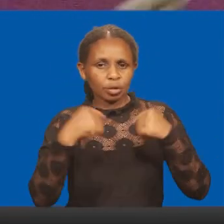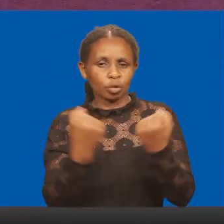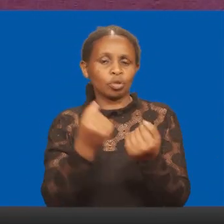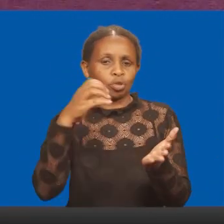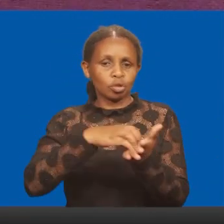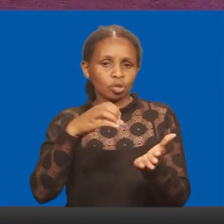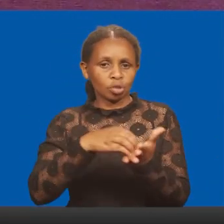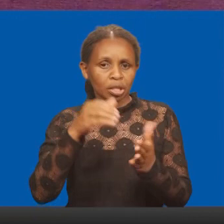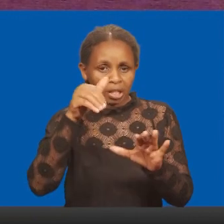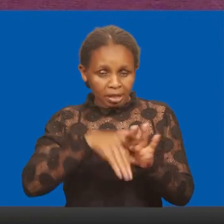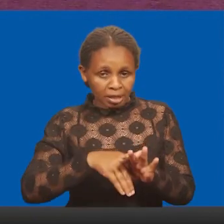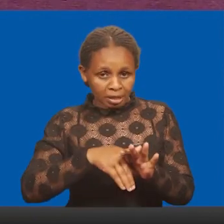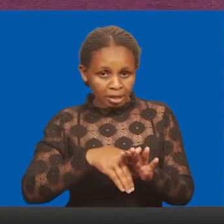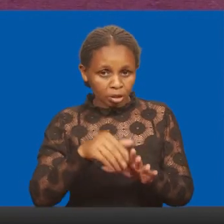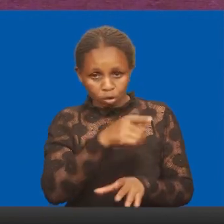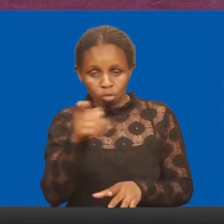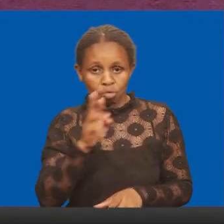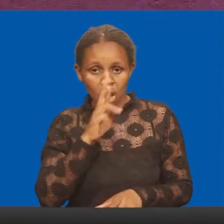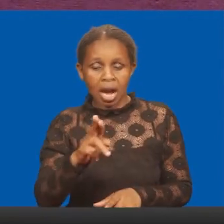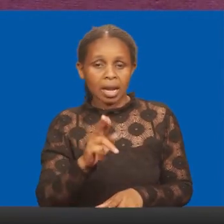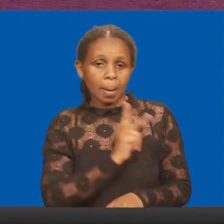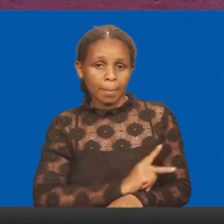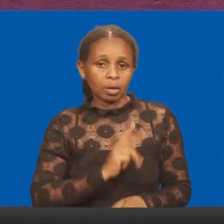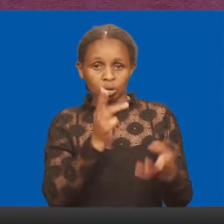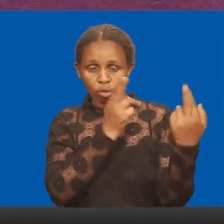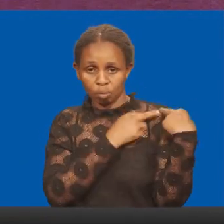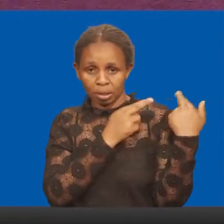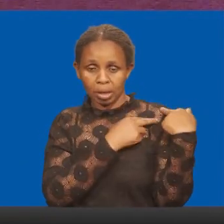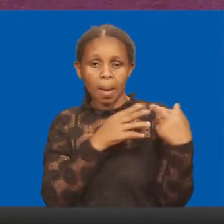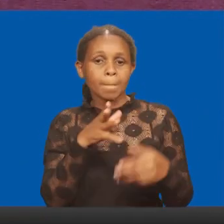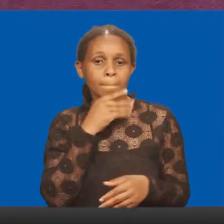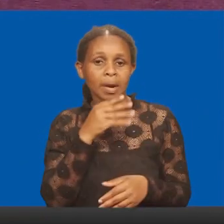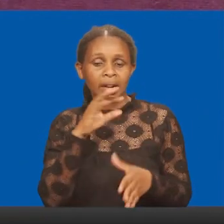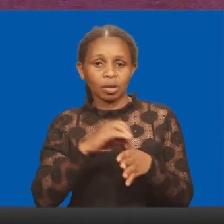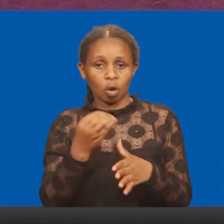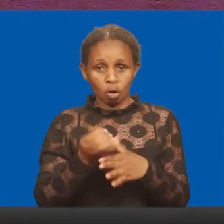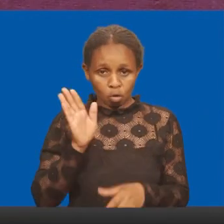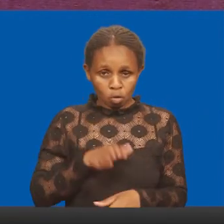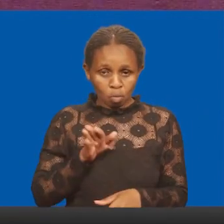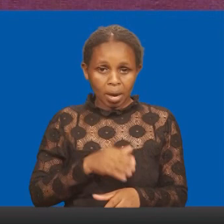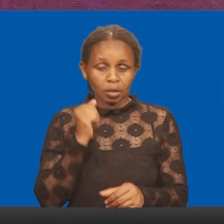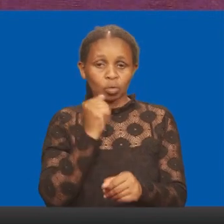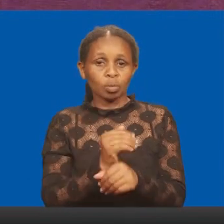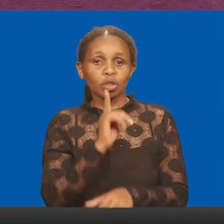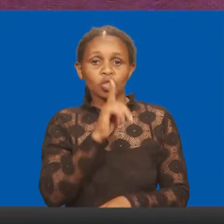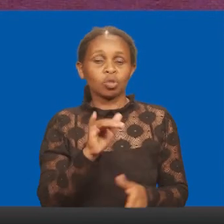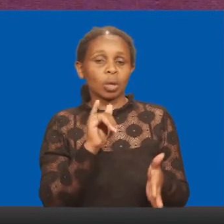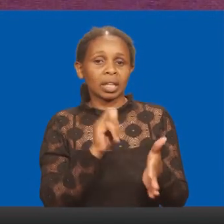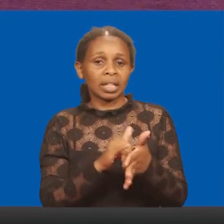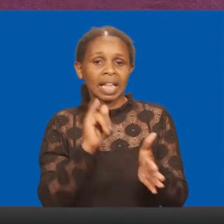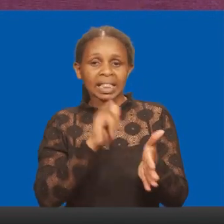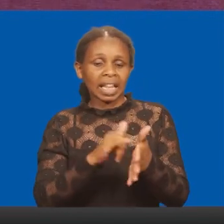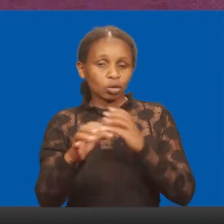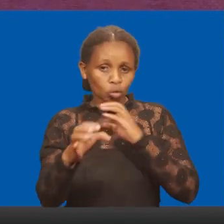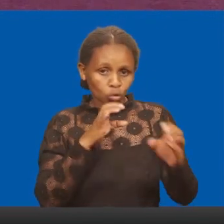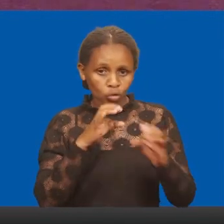whatever social situation that you find yourself in, I think a personal responsibility that you can have, man or woman, is to make sure that that